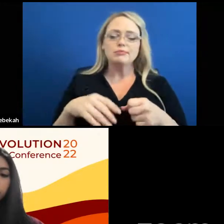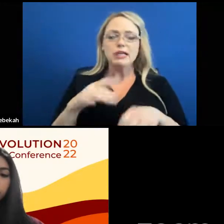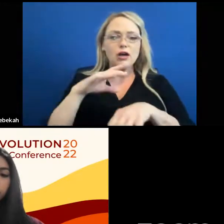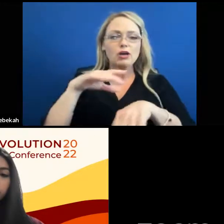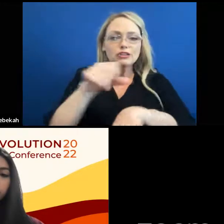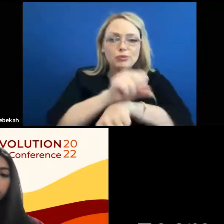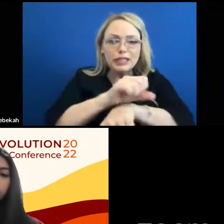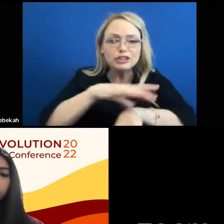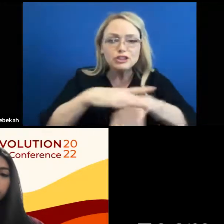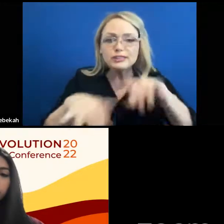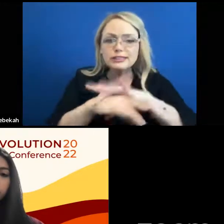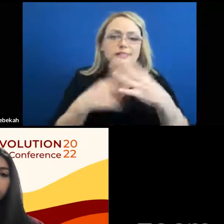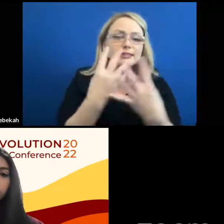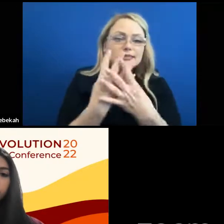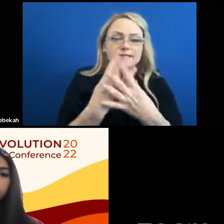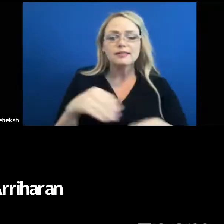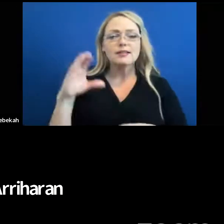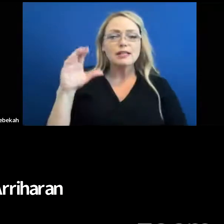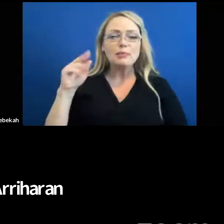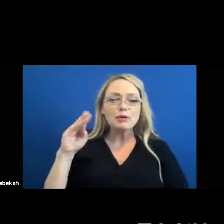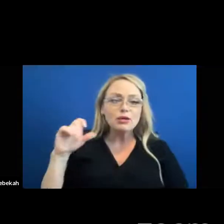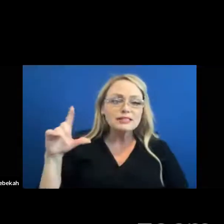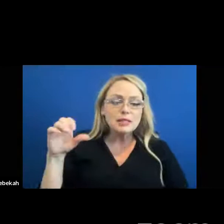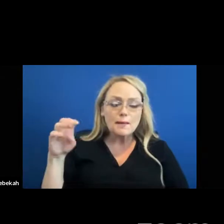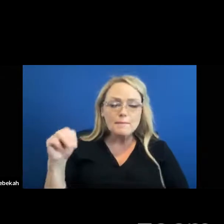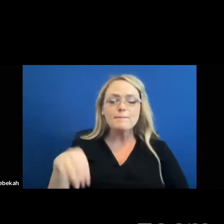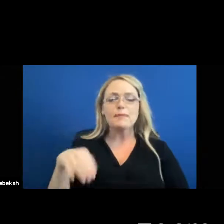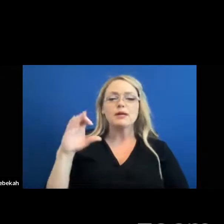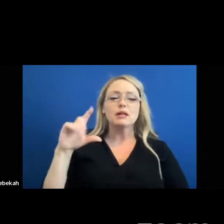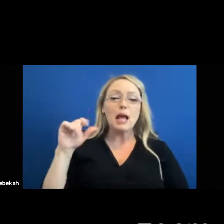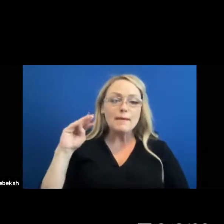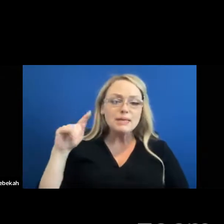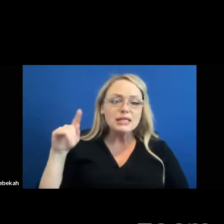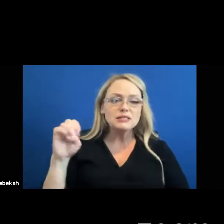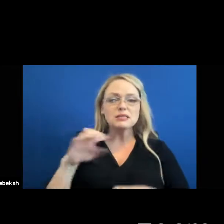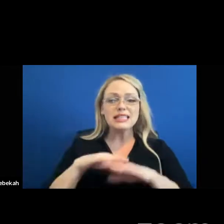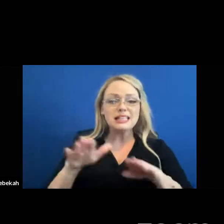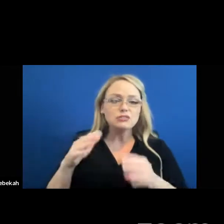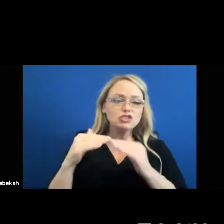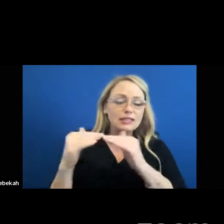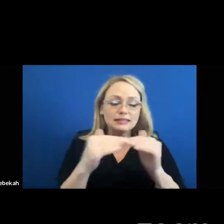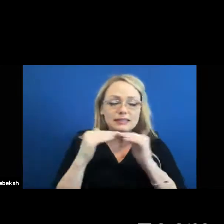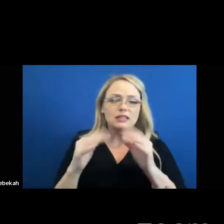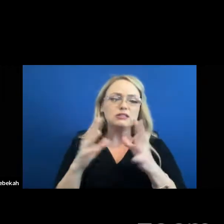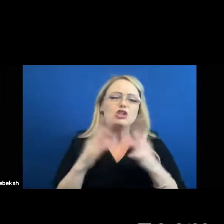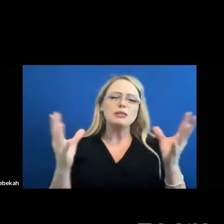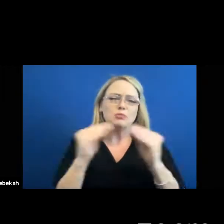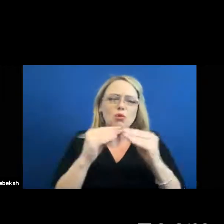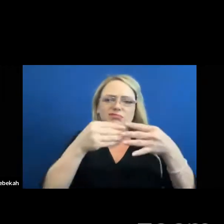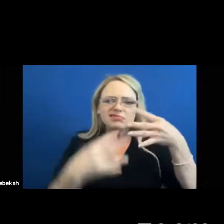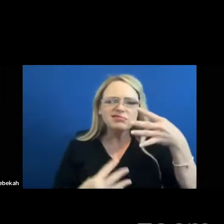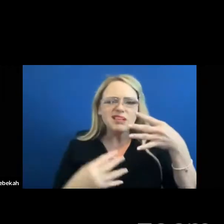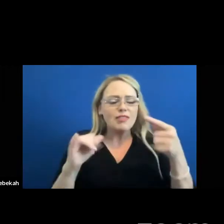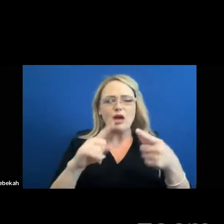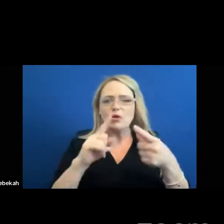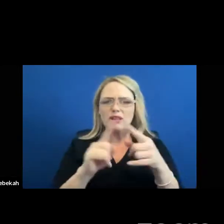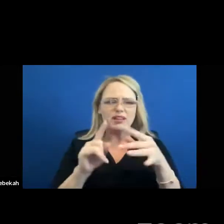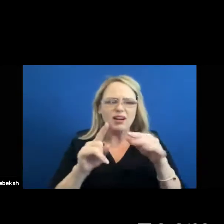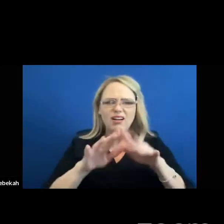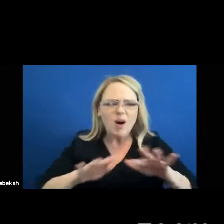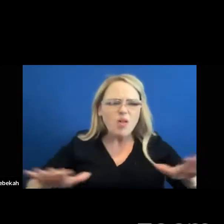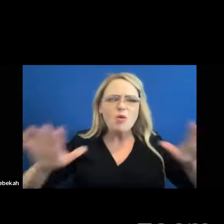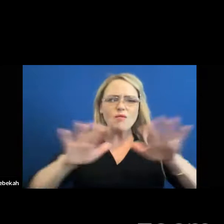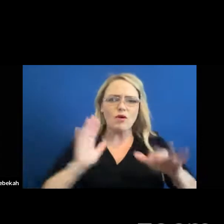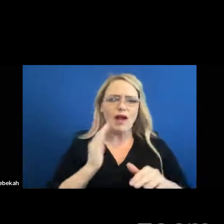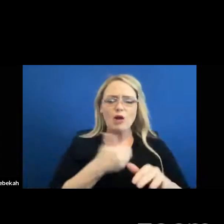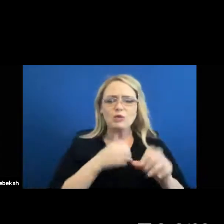capitalism, settler colonialism, climate injustice, and so much more that plague our societies, and how we can mobilize